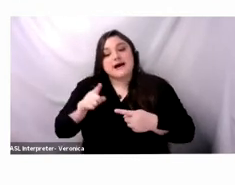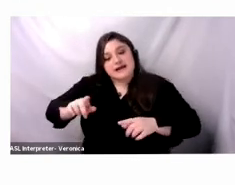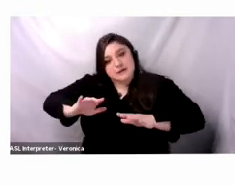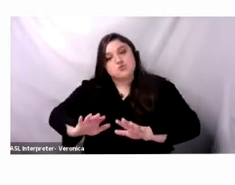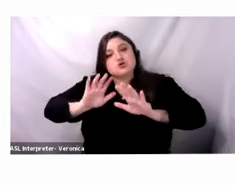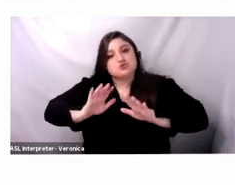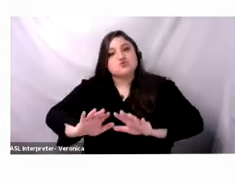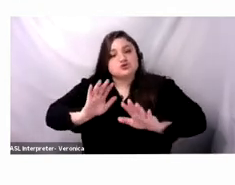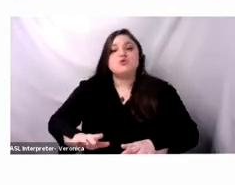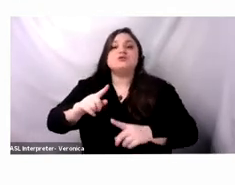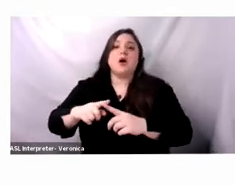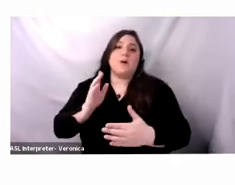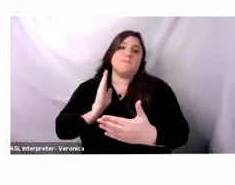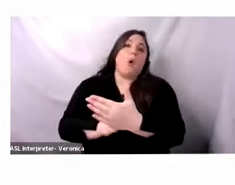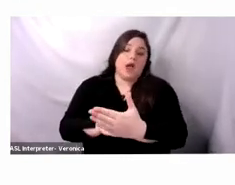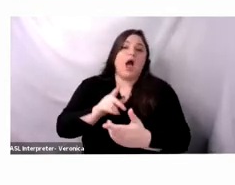independence in 1957.